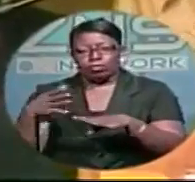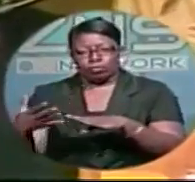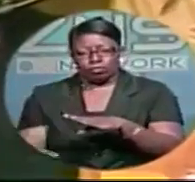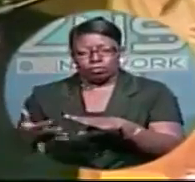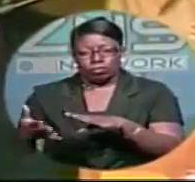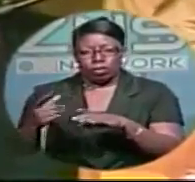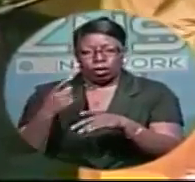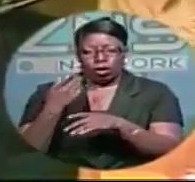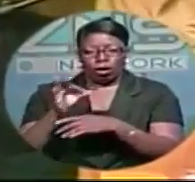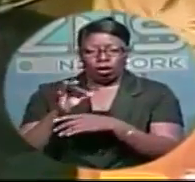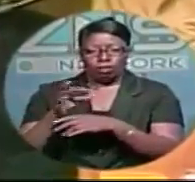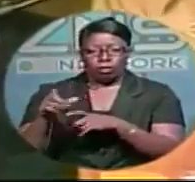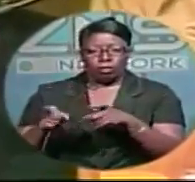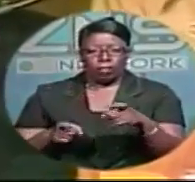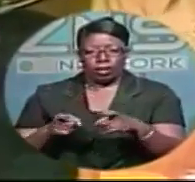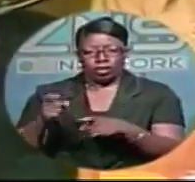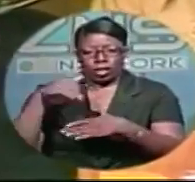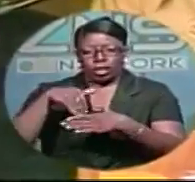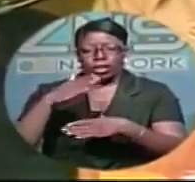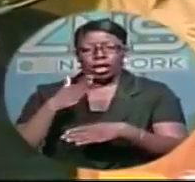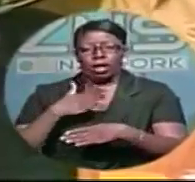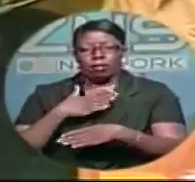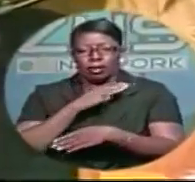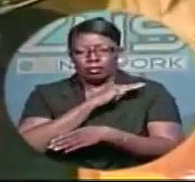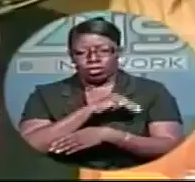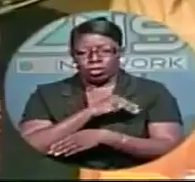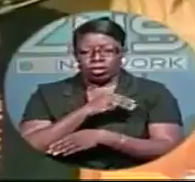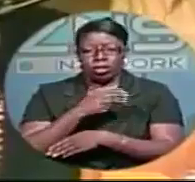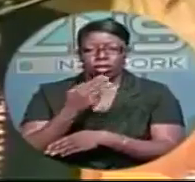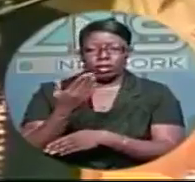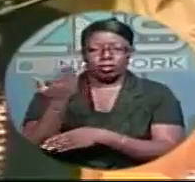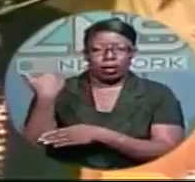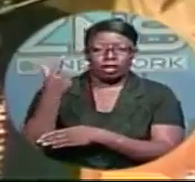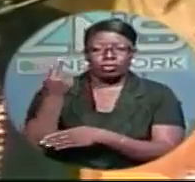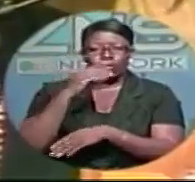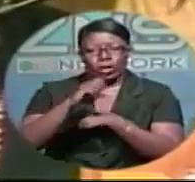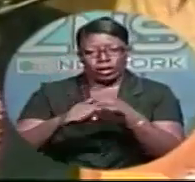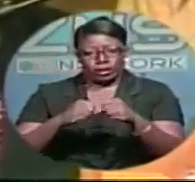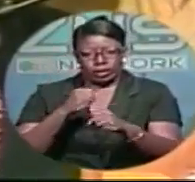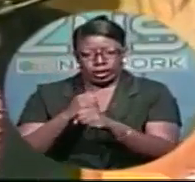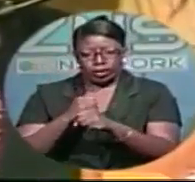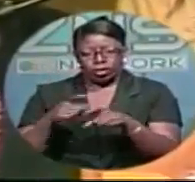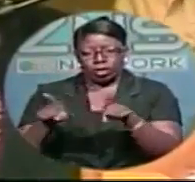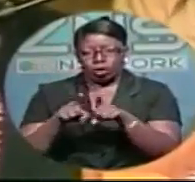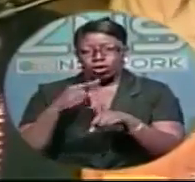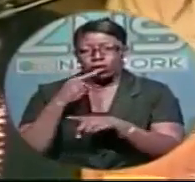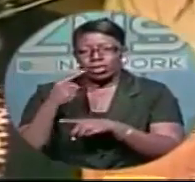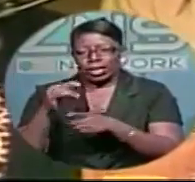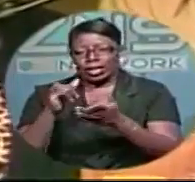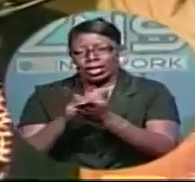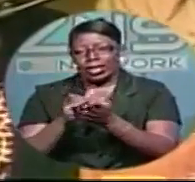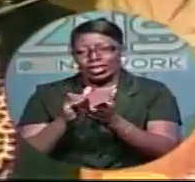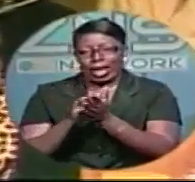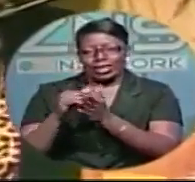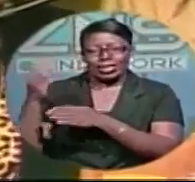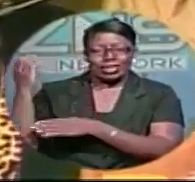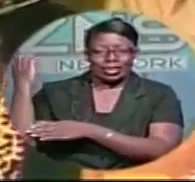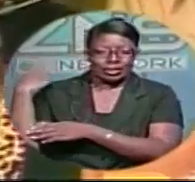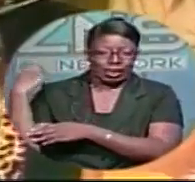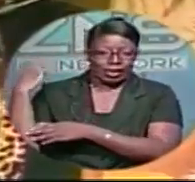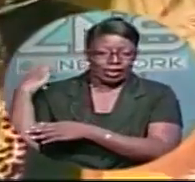services management within my ministry over the last few years. He says, an executive, and I